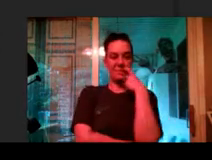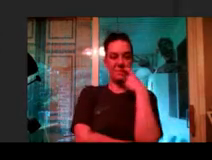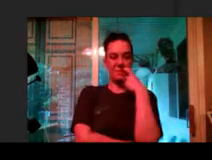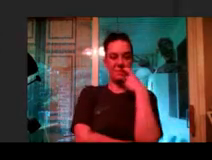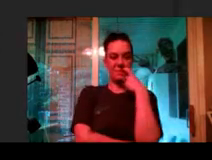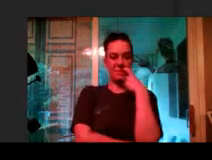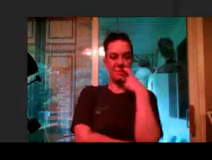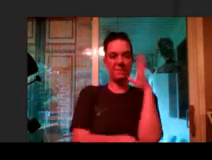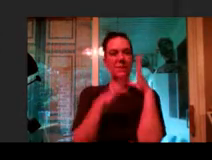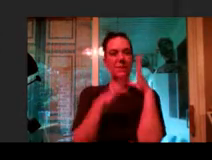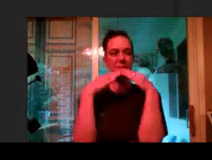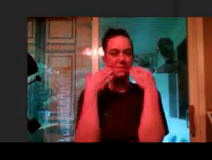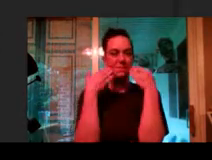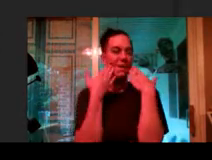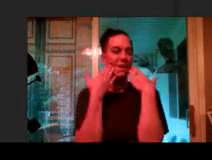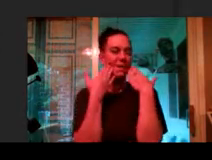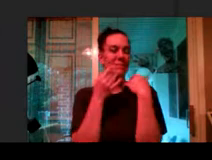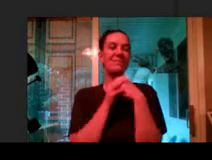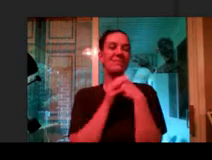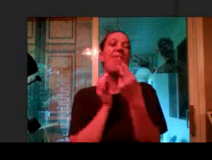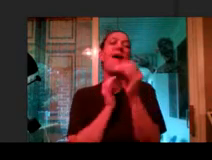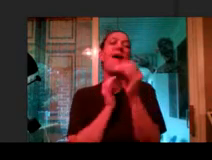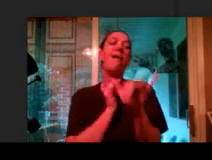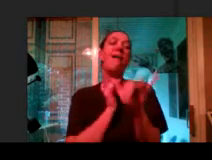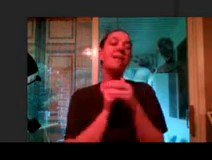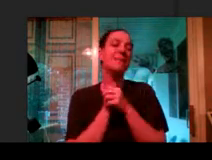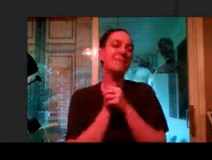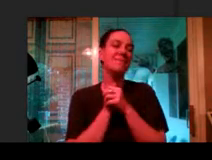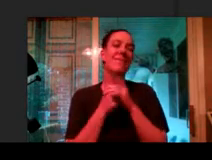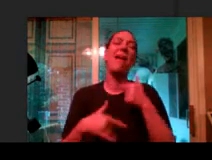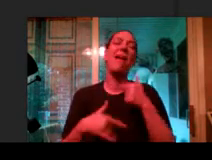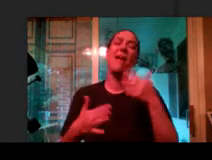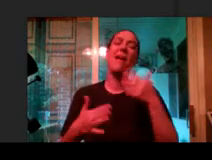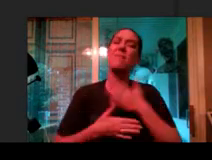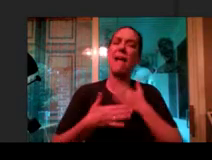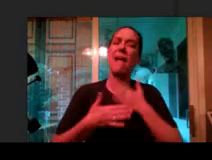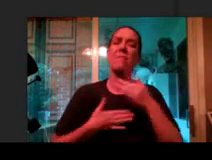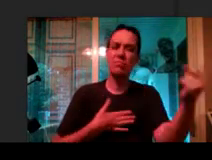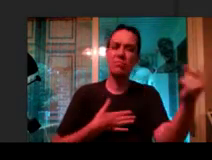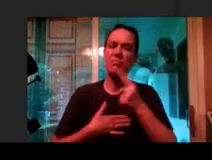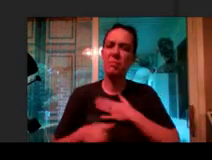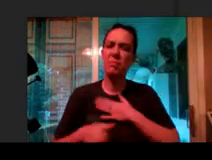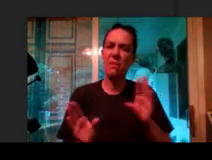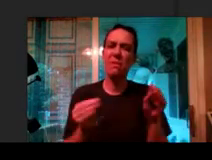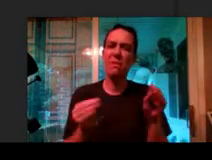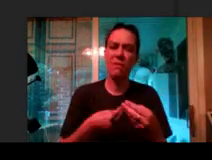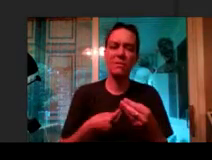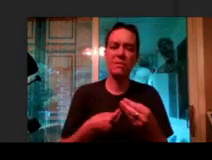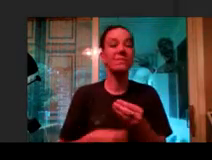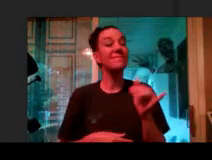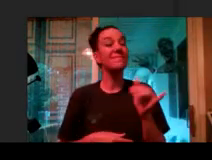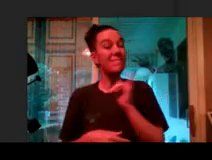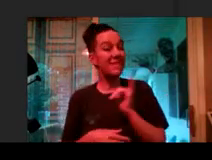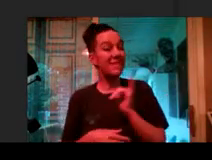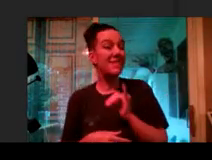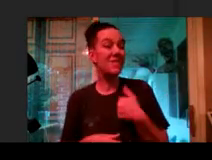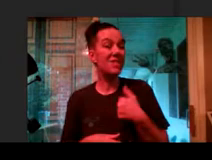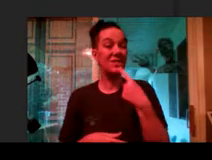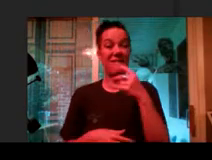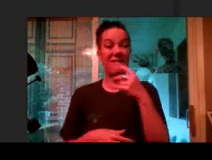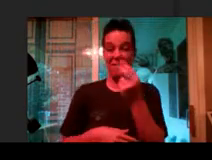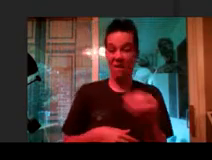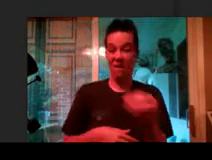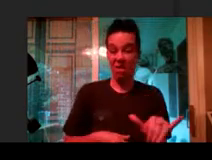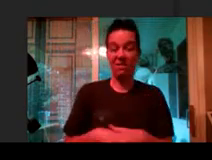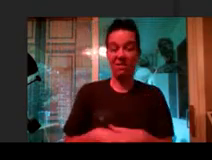He smiled. Holly, he said, I'm glad you came to my office. Me too, said Holly, and thank you,